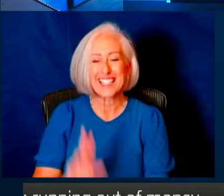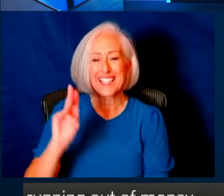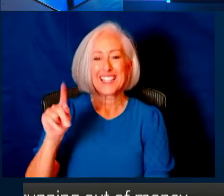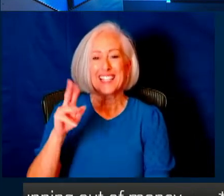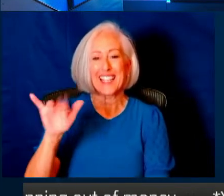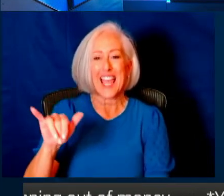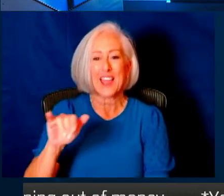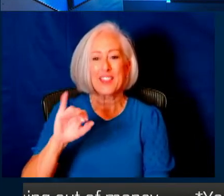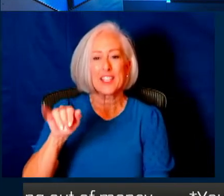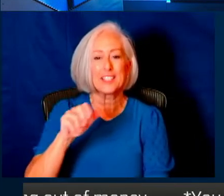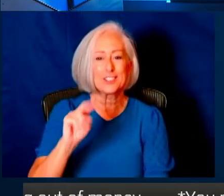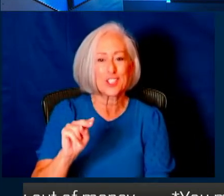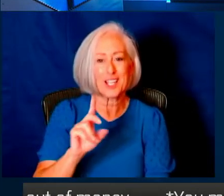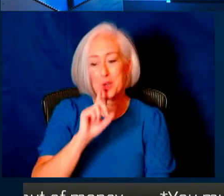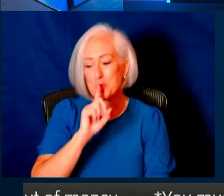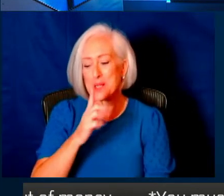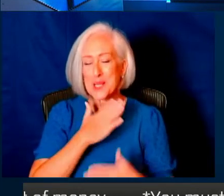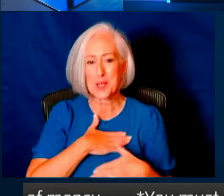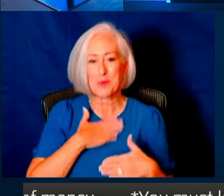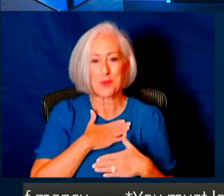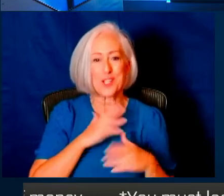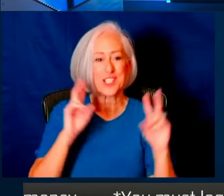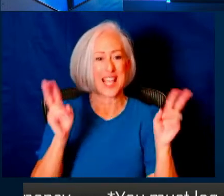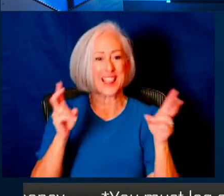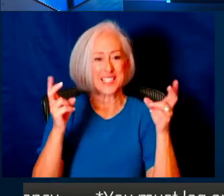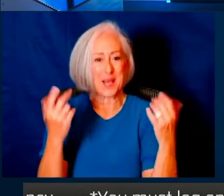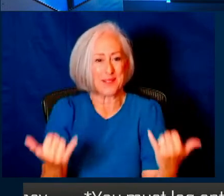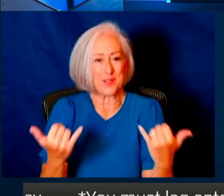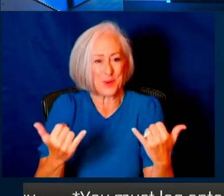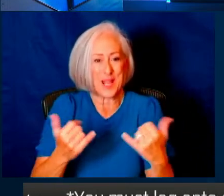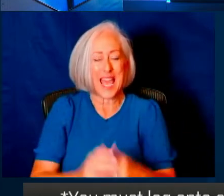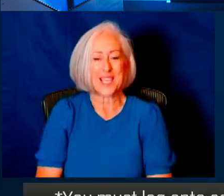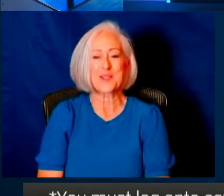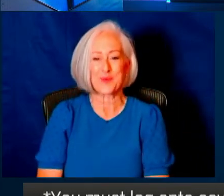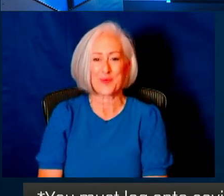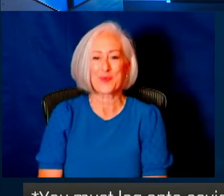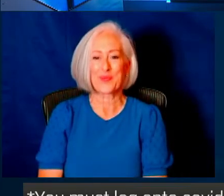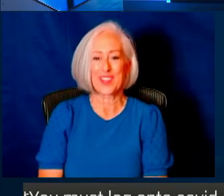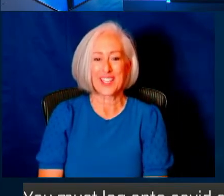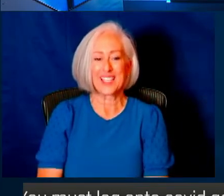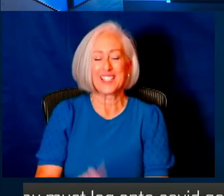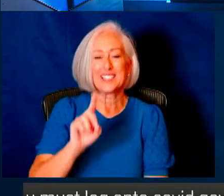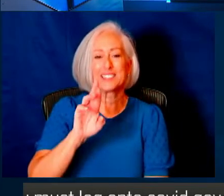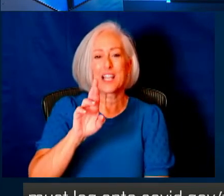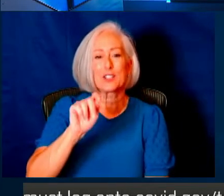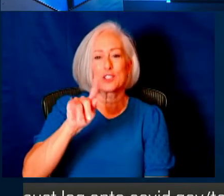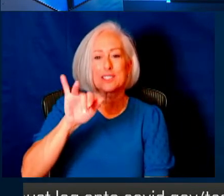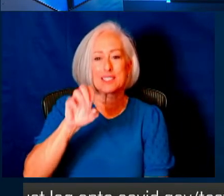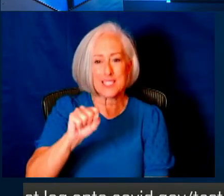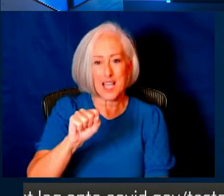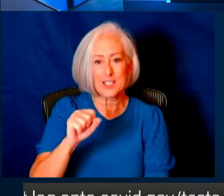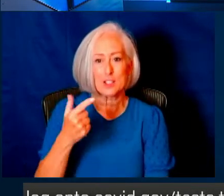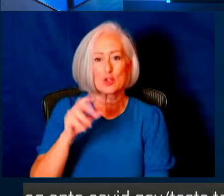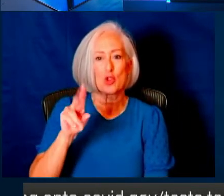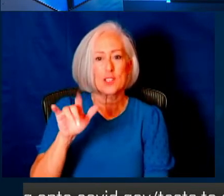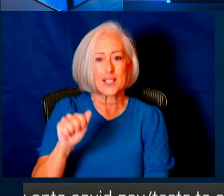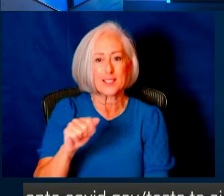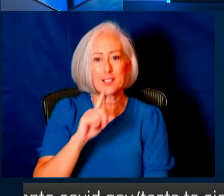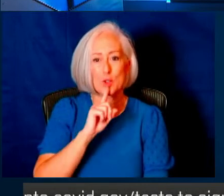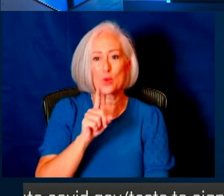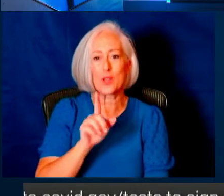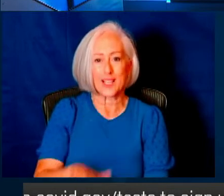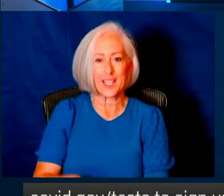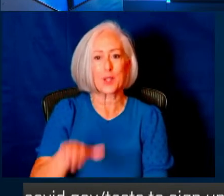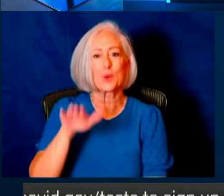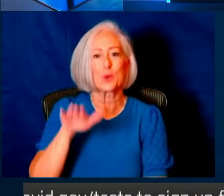Jan, everyone really appreciating this topic this morning, by the way. And Dr. Stites, Georgianne says you must have really you and